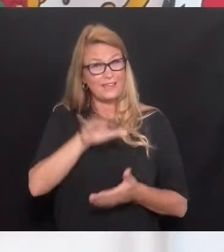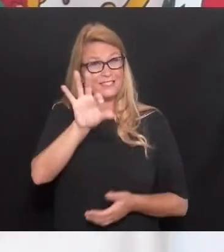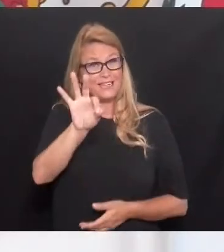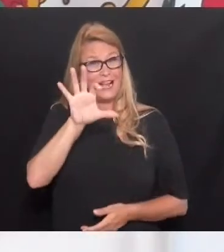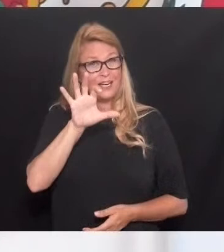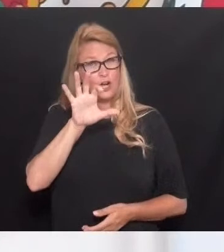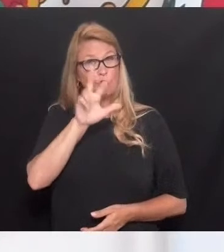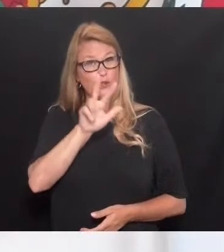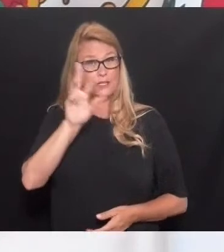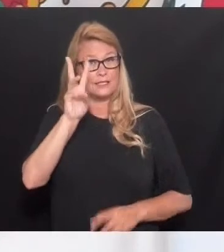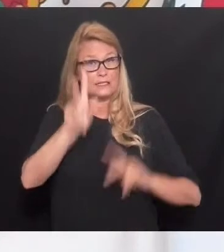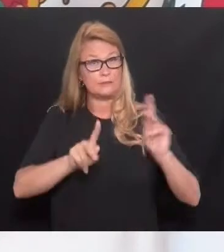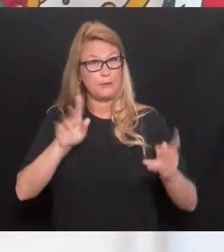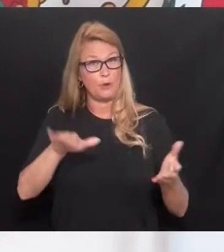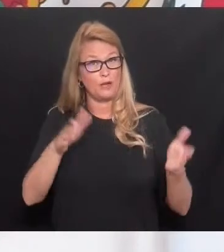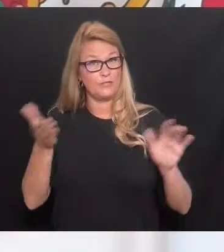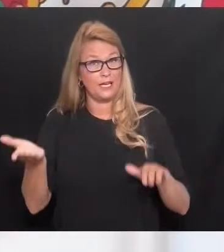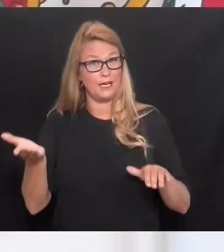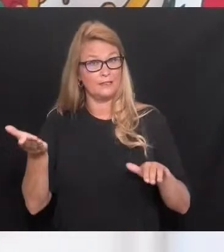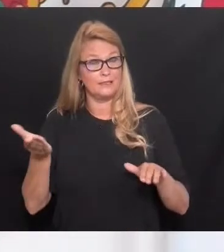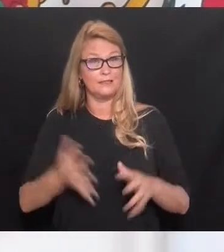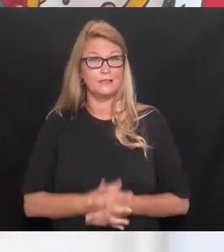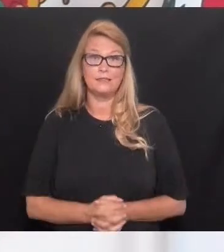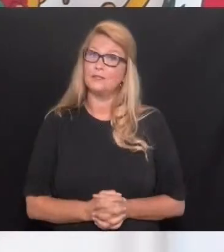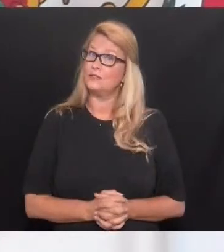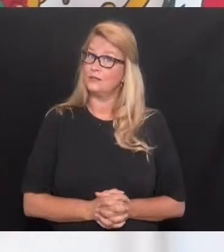2,936 people in West Virginia, and it's so